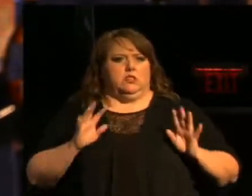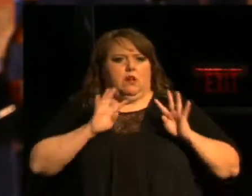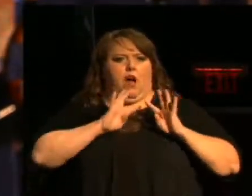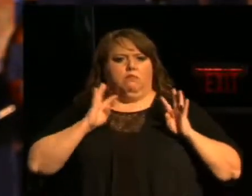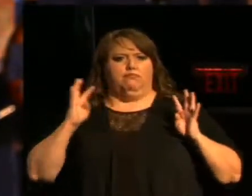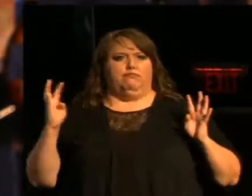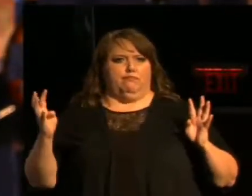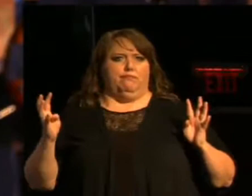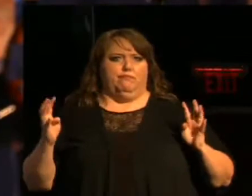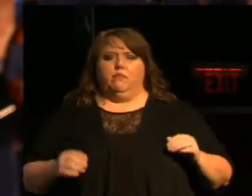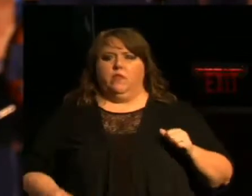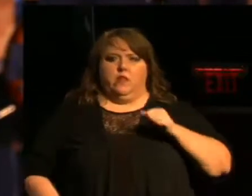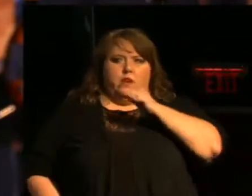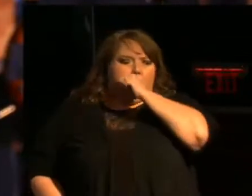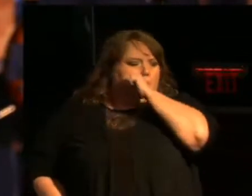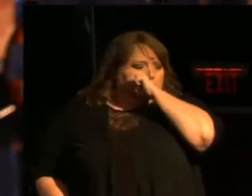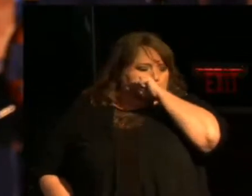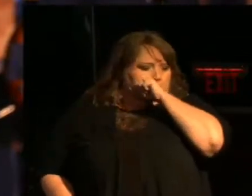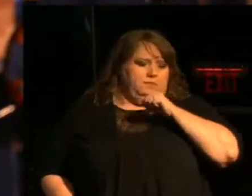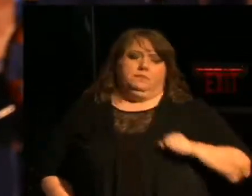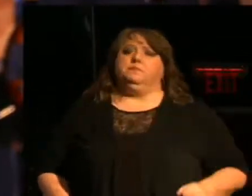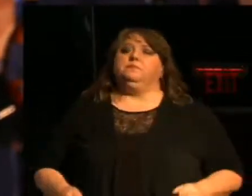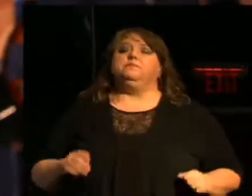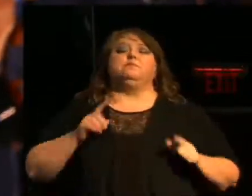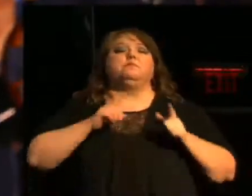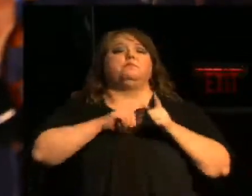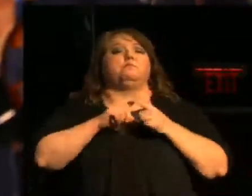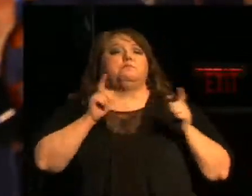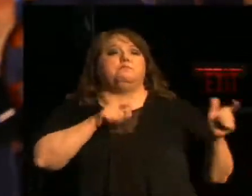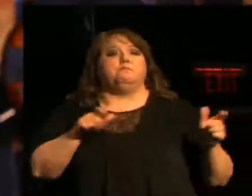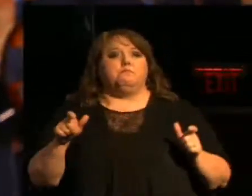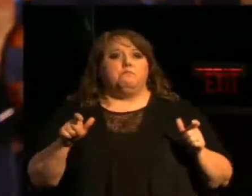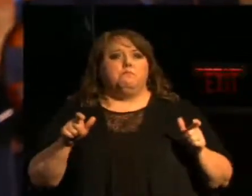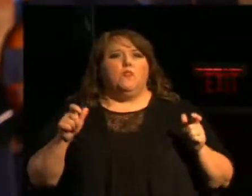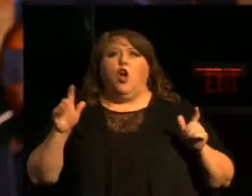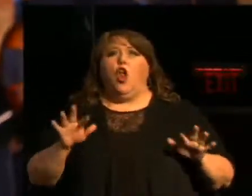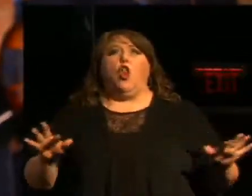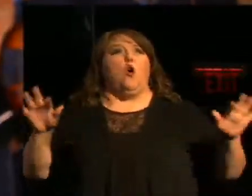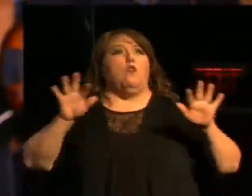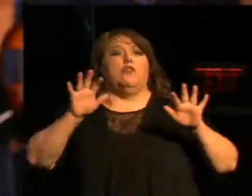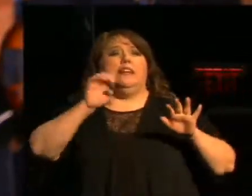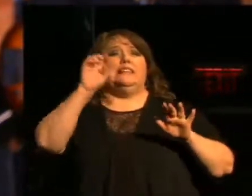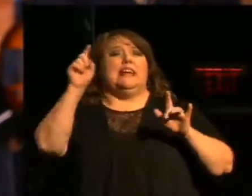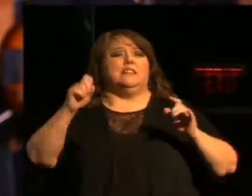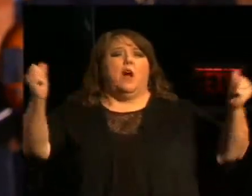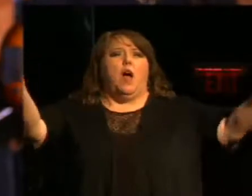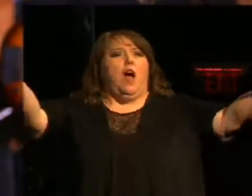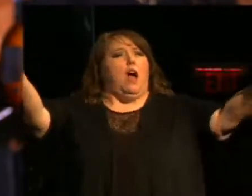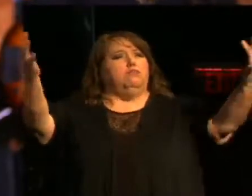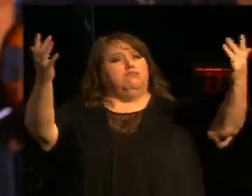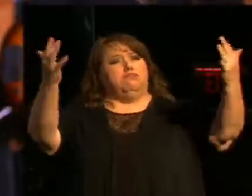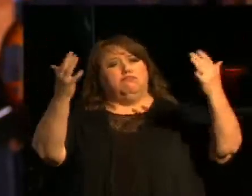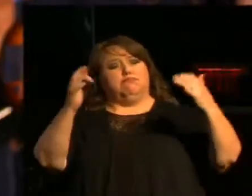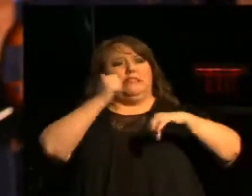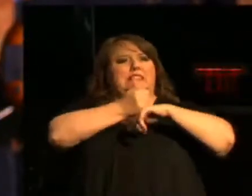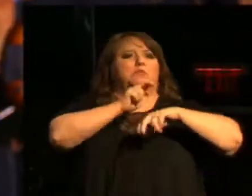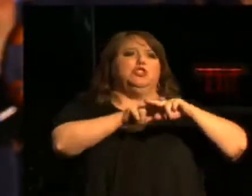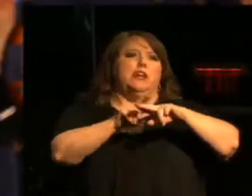and I'm so excited because some of these songs are songs that I grew up on, but I'm going to talk about that in a minute. You're going to